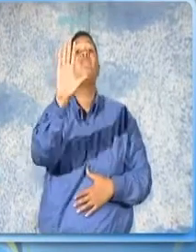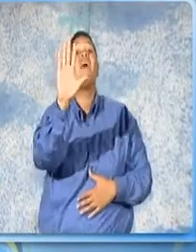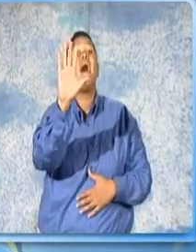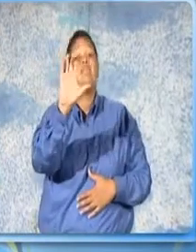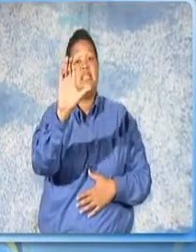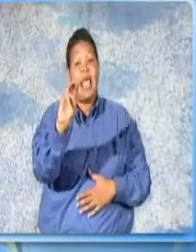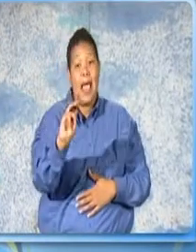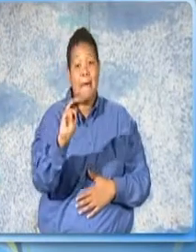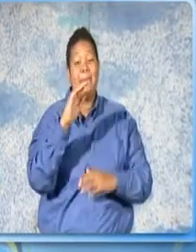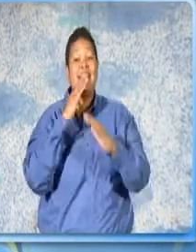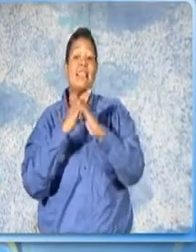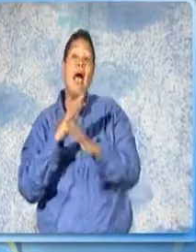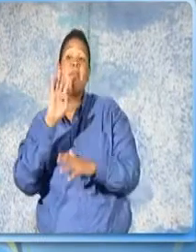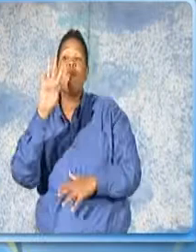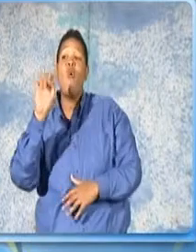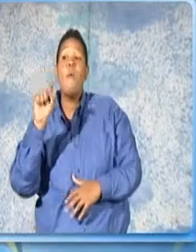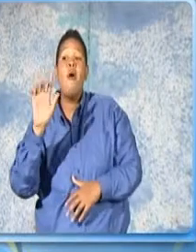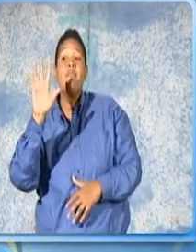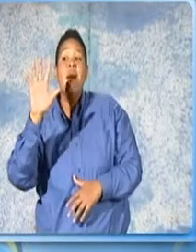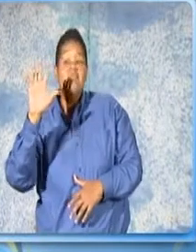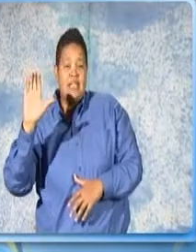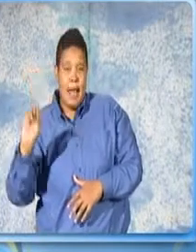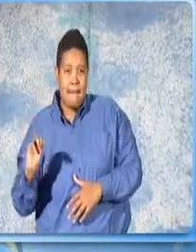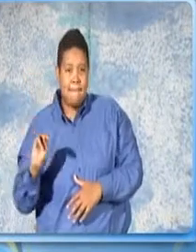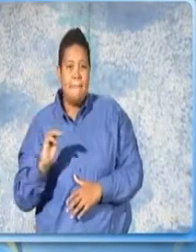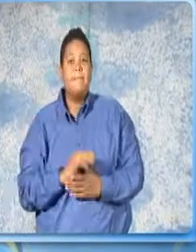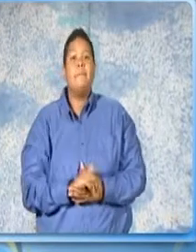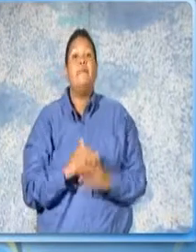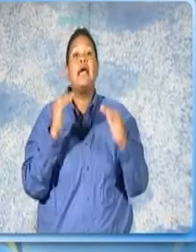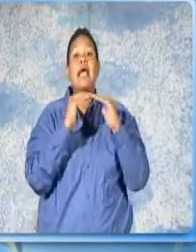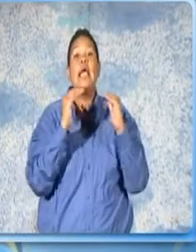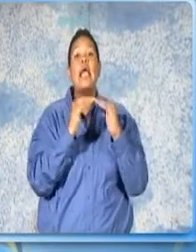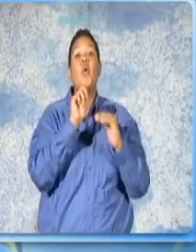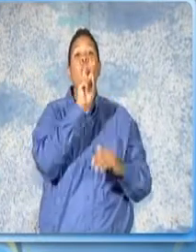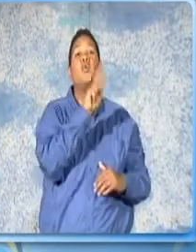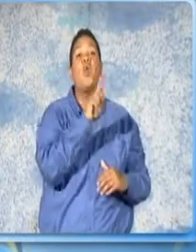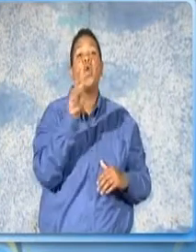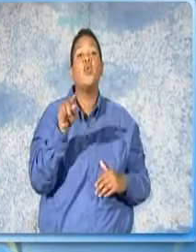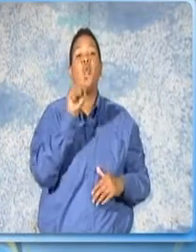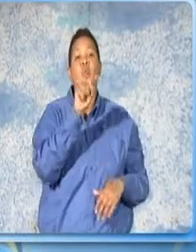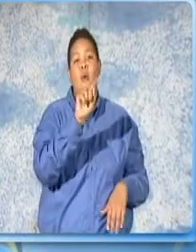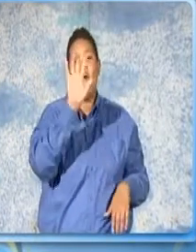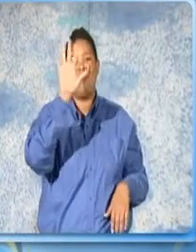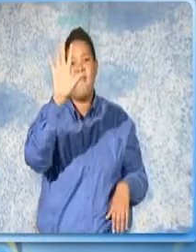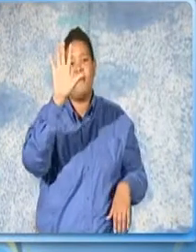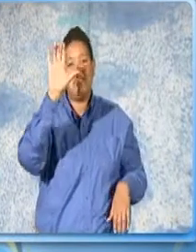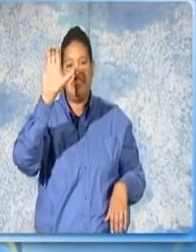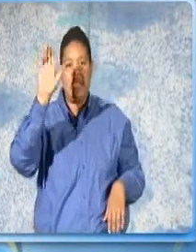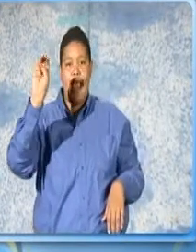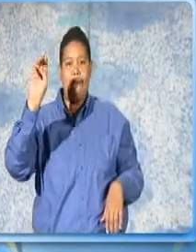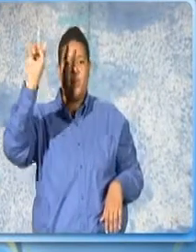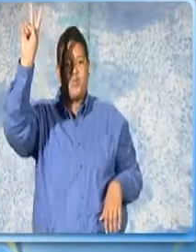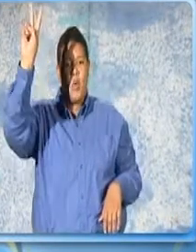centimeters times 4.5 centimeters equals 22.5 centimeters squared.